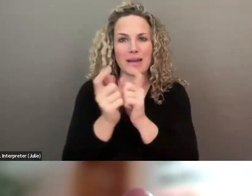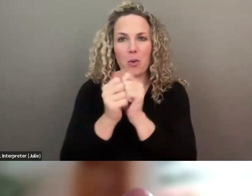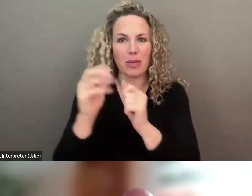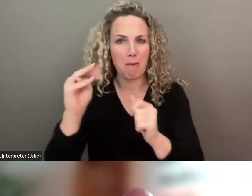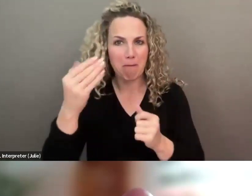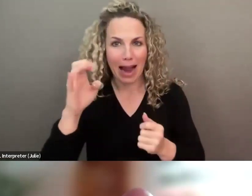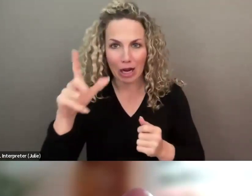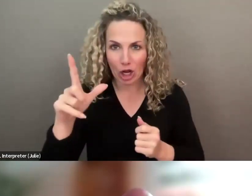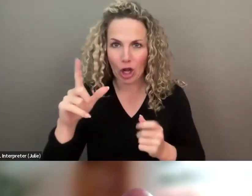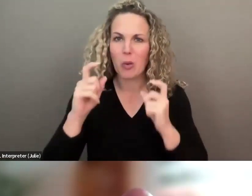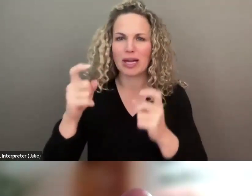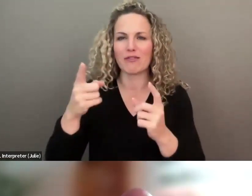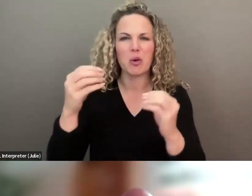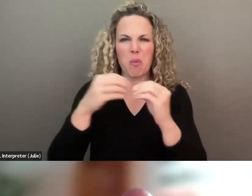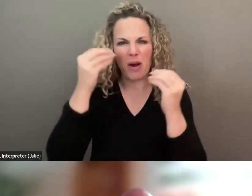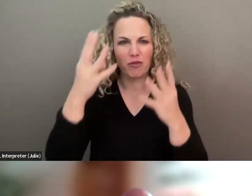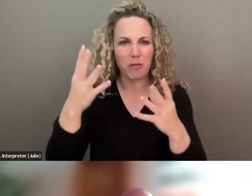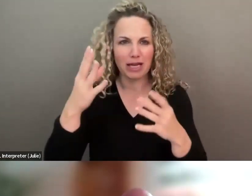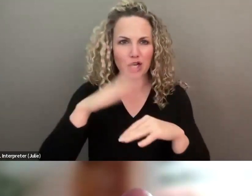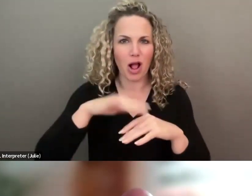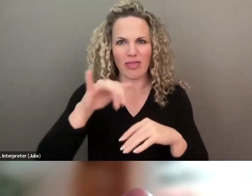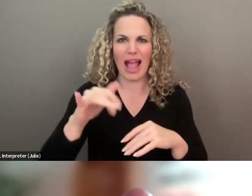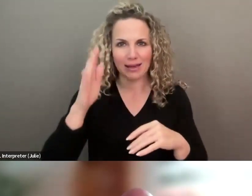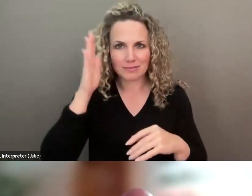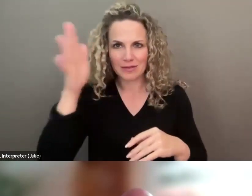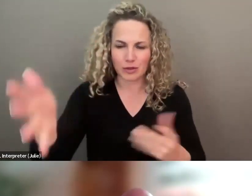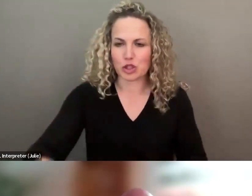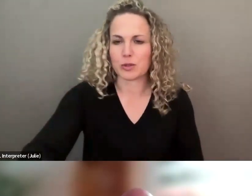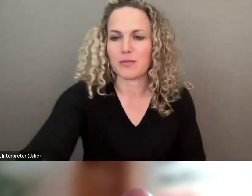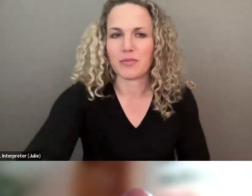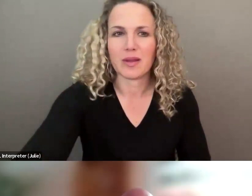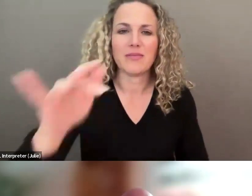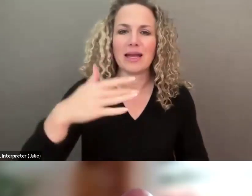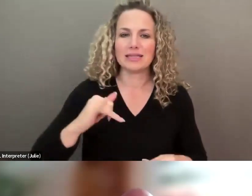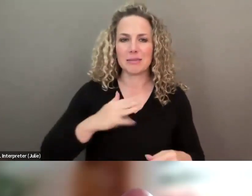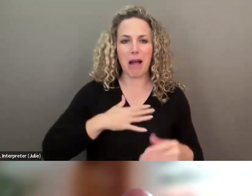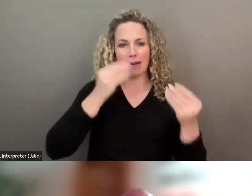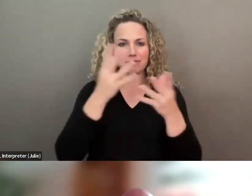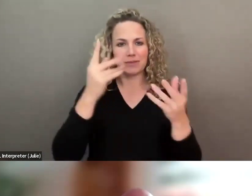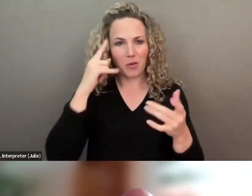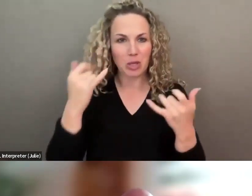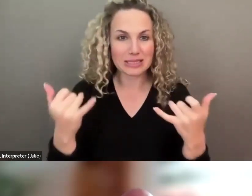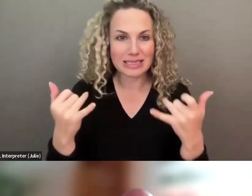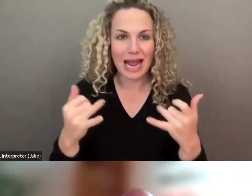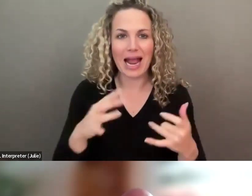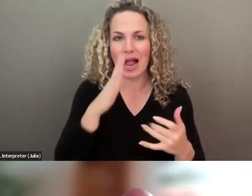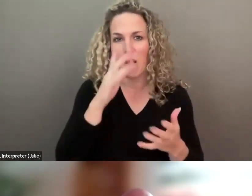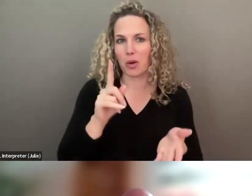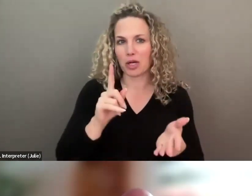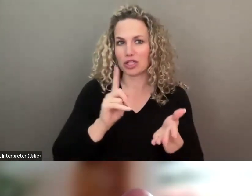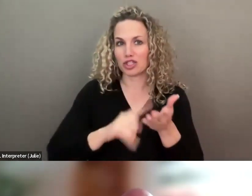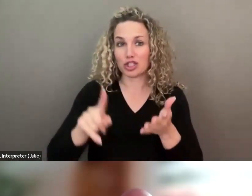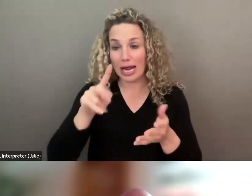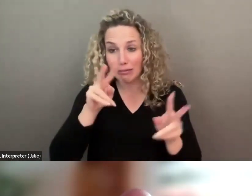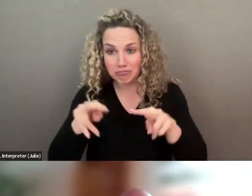we will give you more information on that as we know. So that is my insight for today. If there's any questions, I will check things out in the